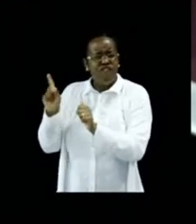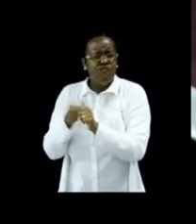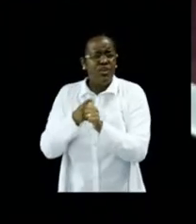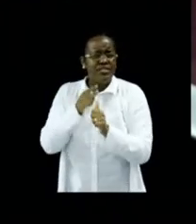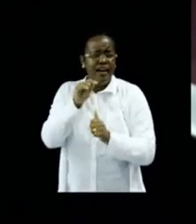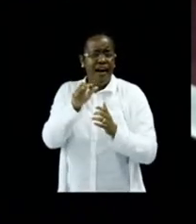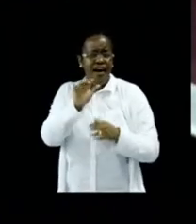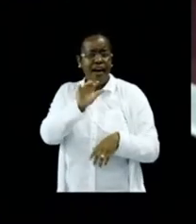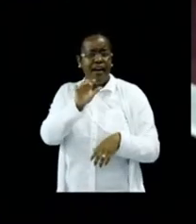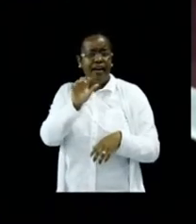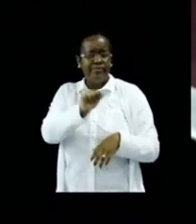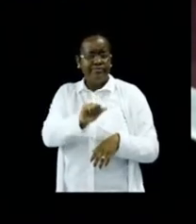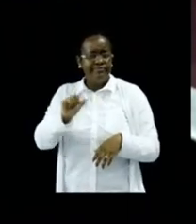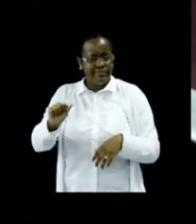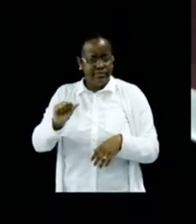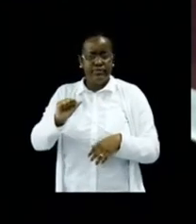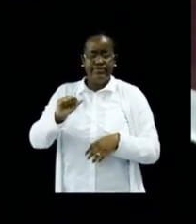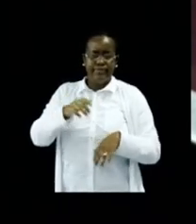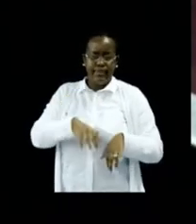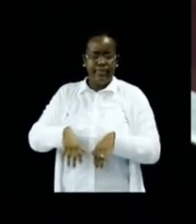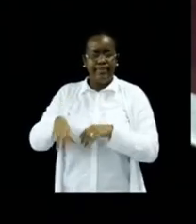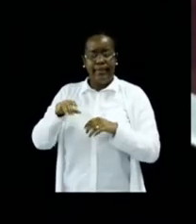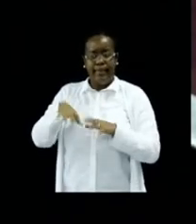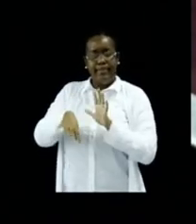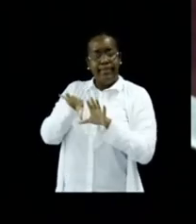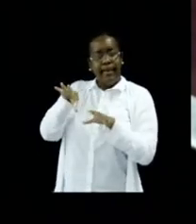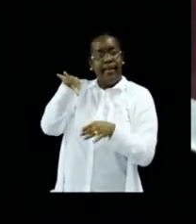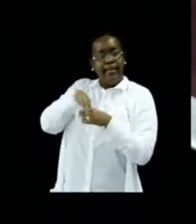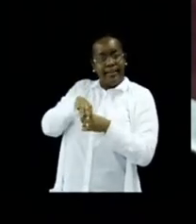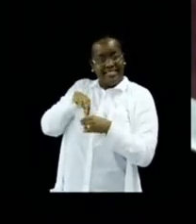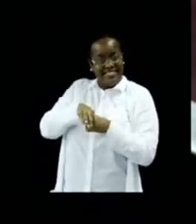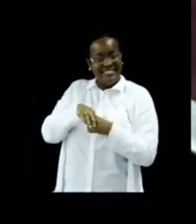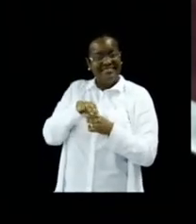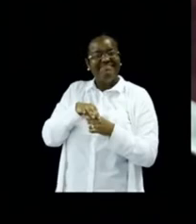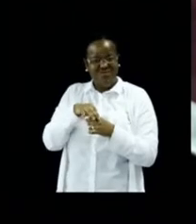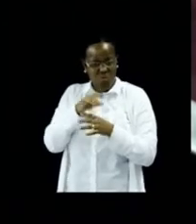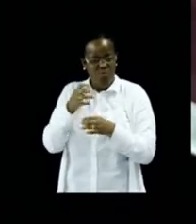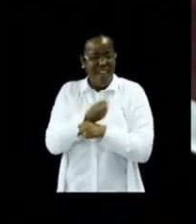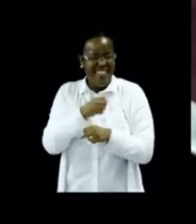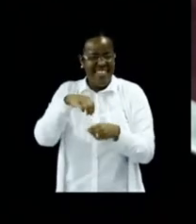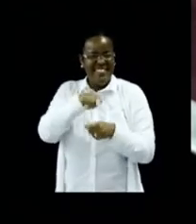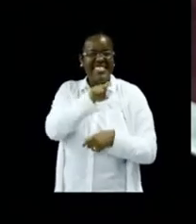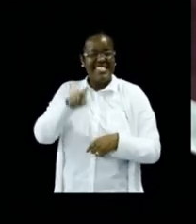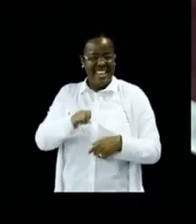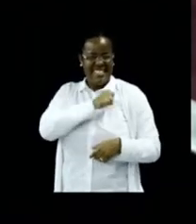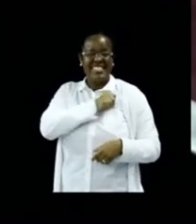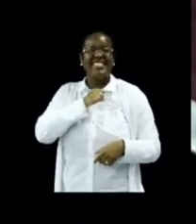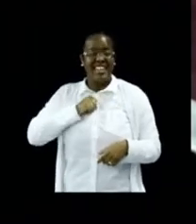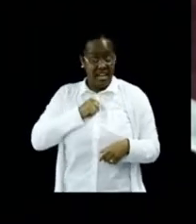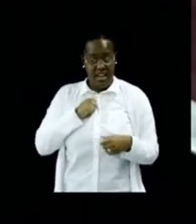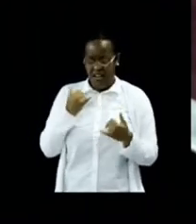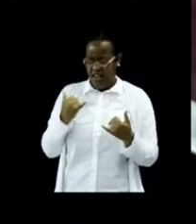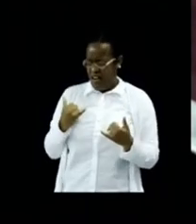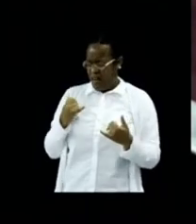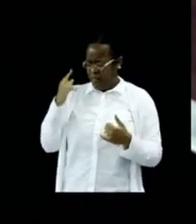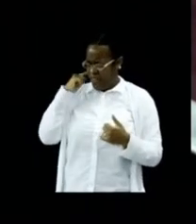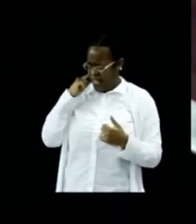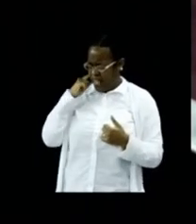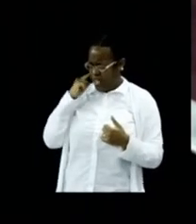the Texas Senate. And so for me, I look back and here we are in 2020, still